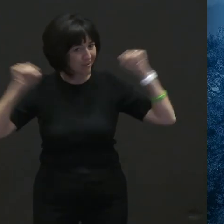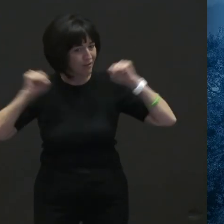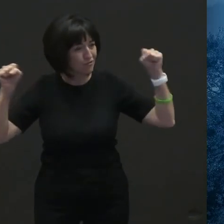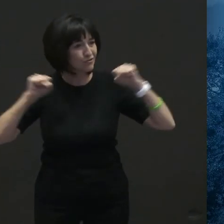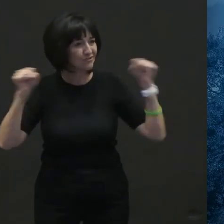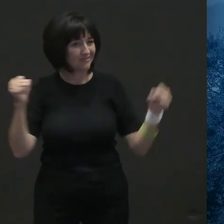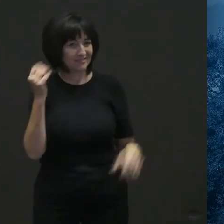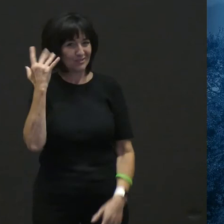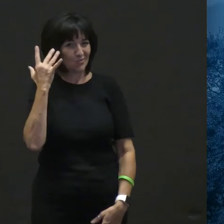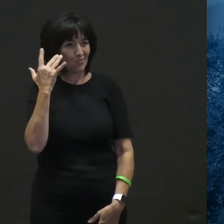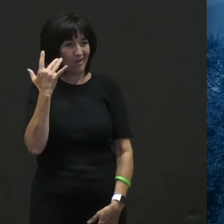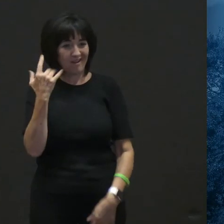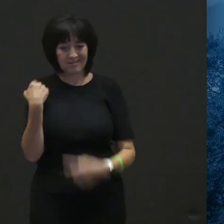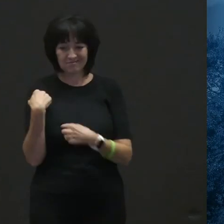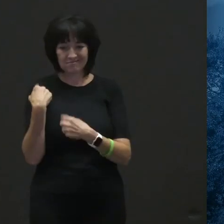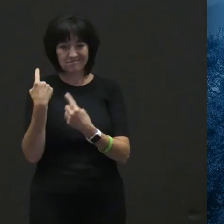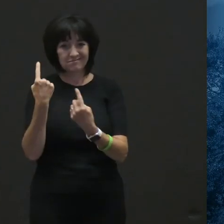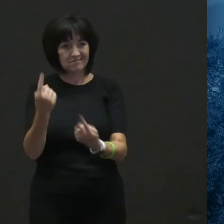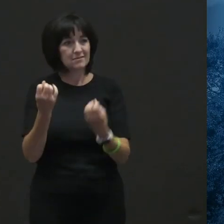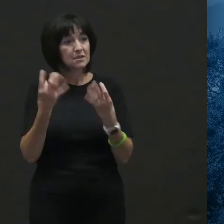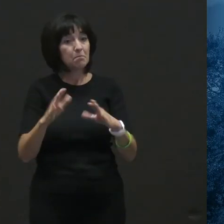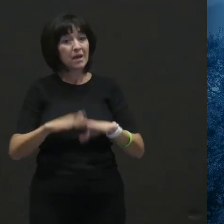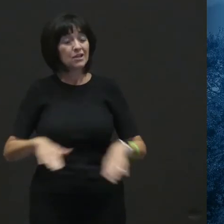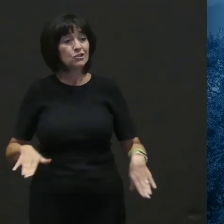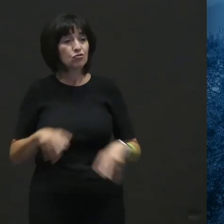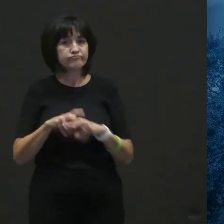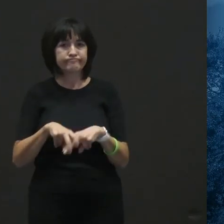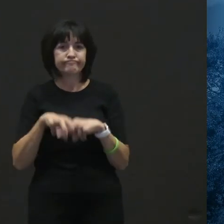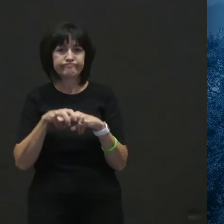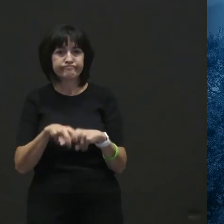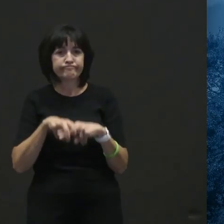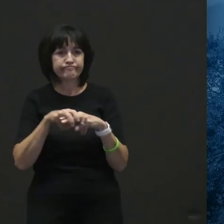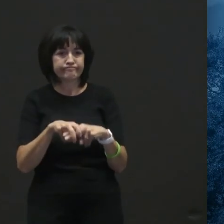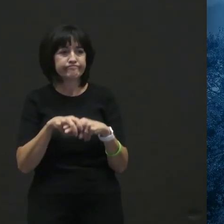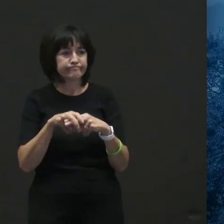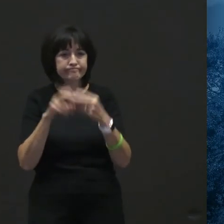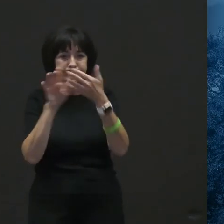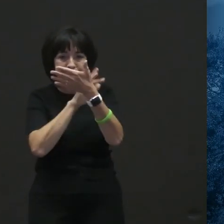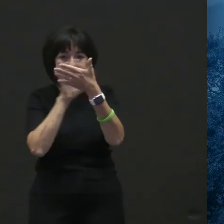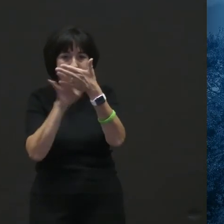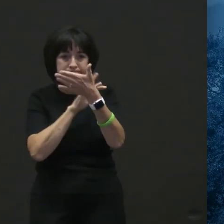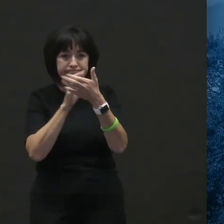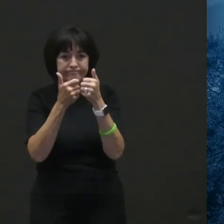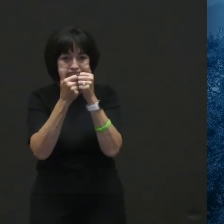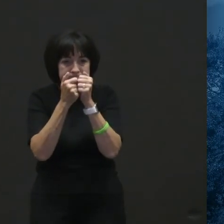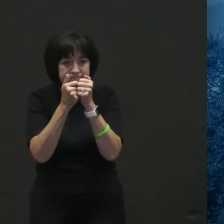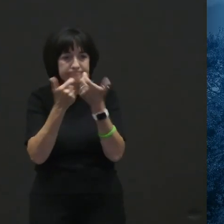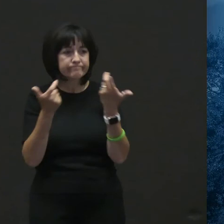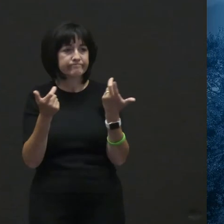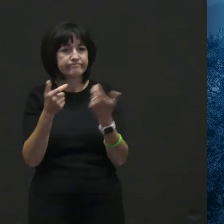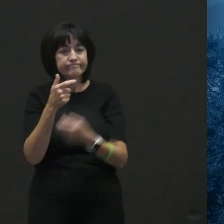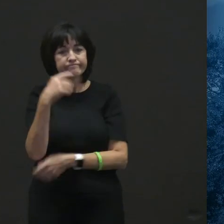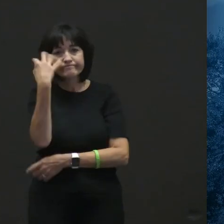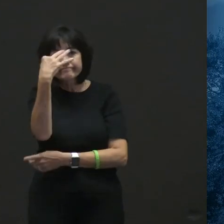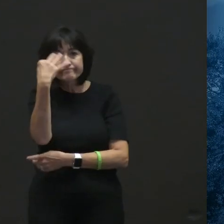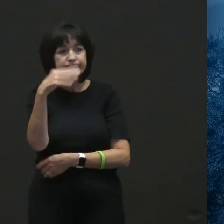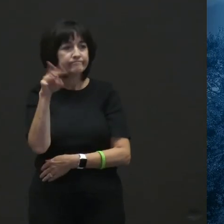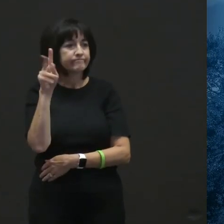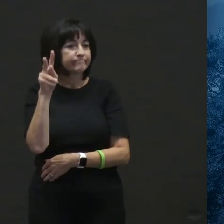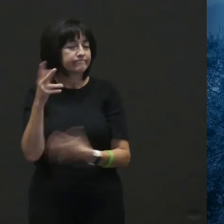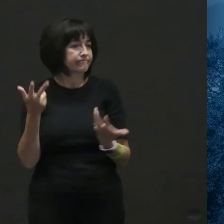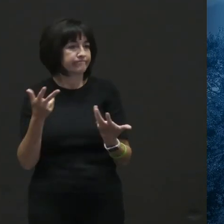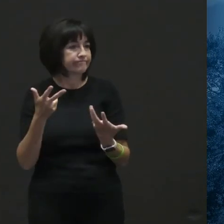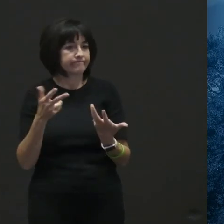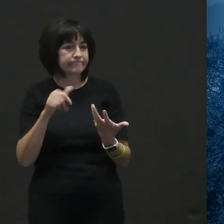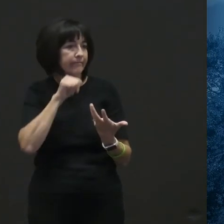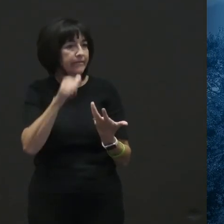around inside the house and haven't been moving their bodies as much as they need in the last 6 months. So, we do see